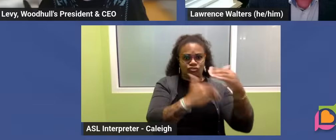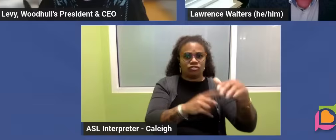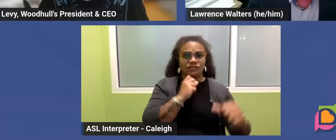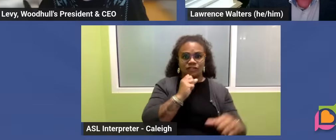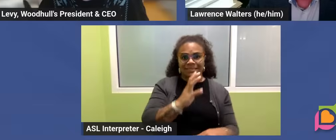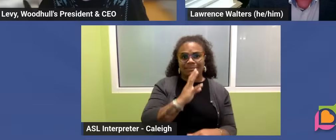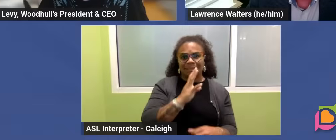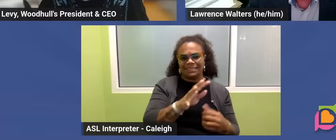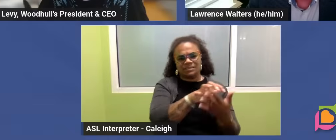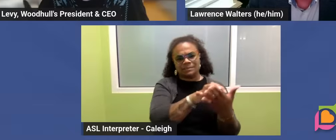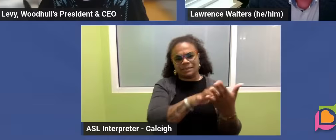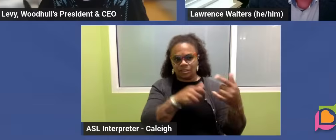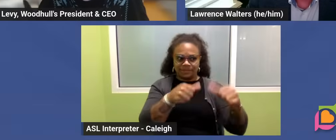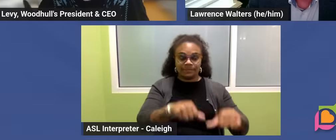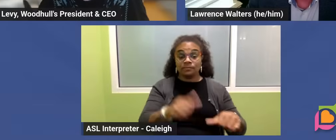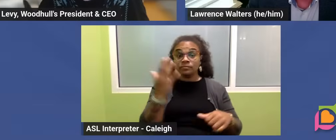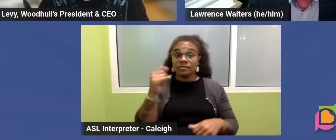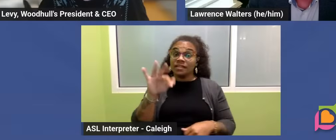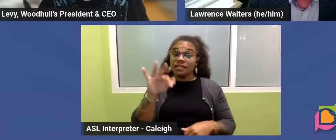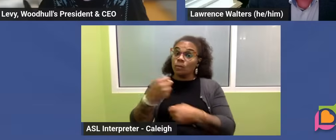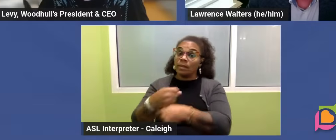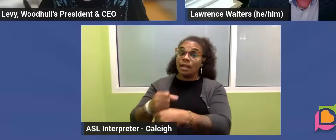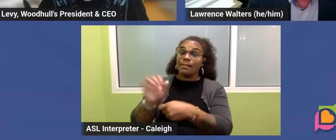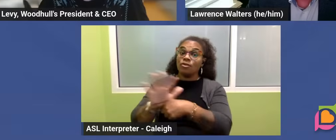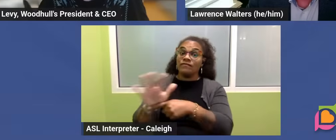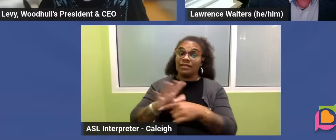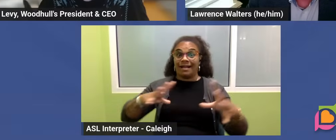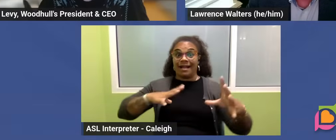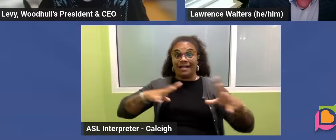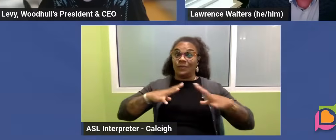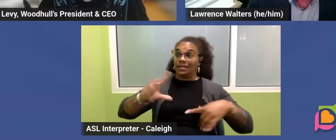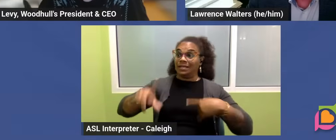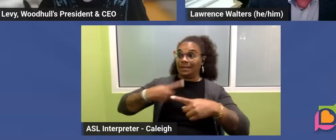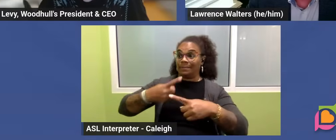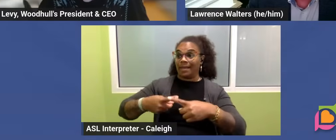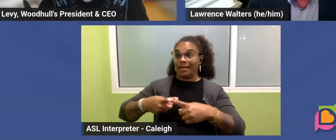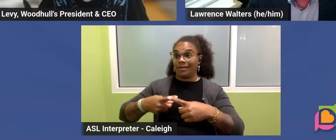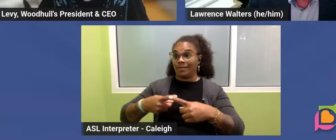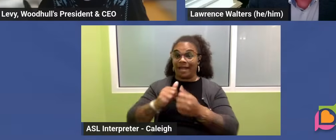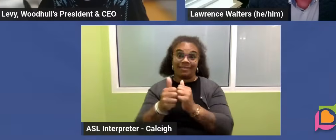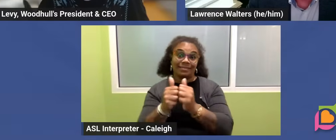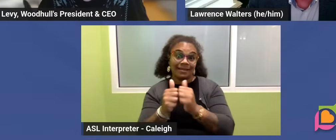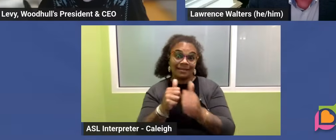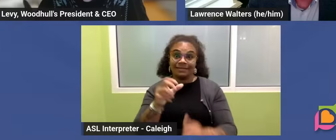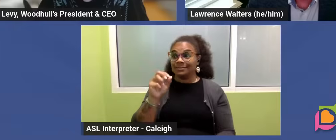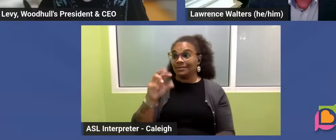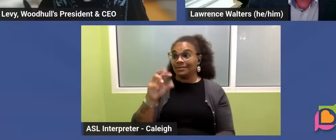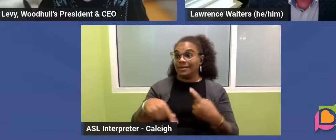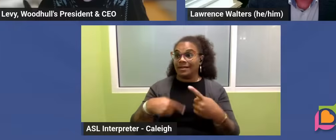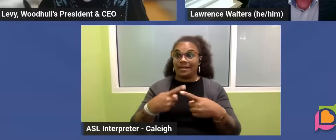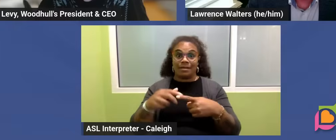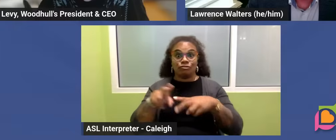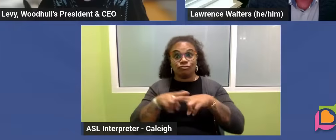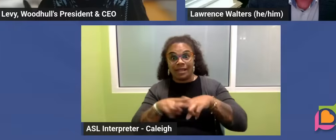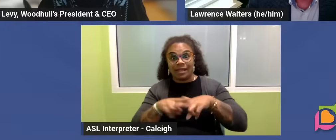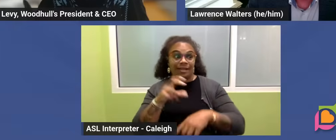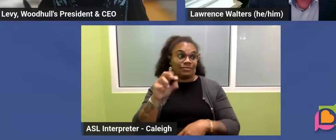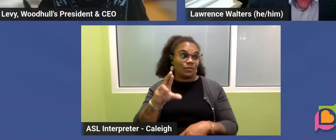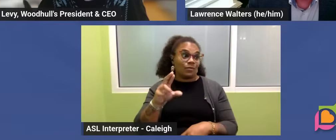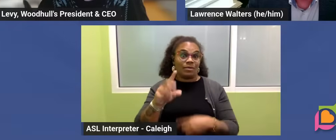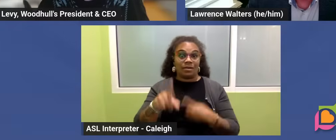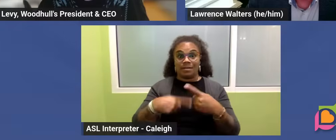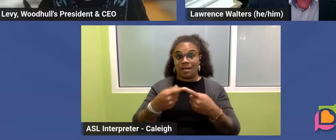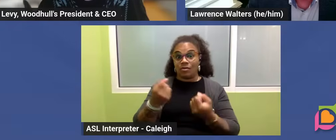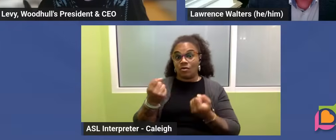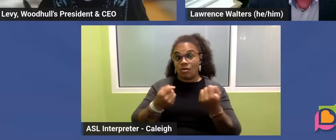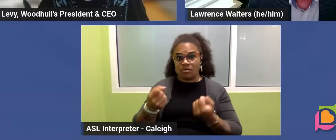when you're making a movie in Hollywood that is about athletics or trains or cars, you don't have to get